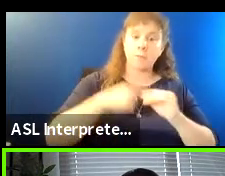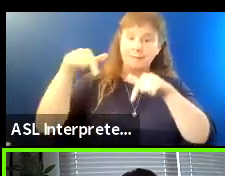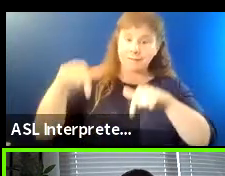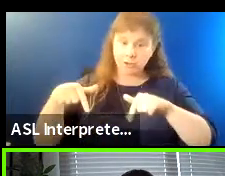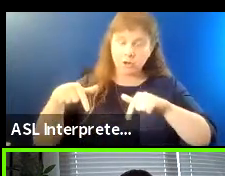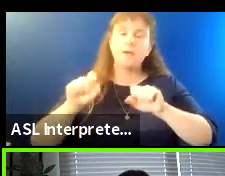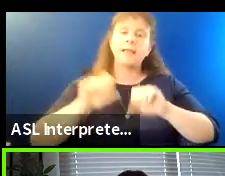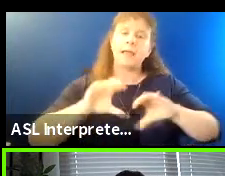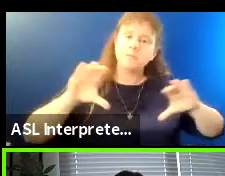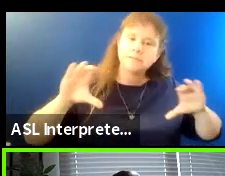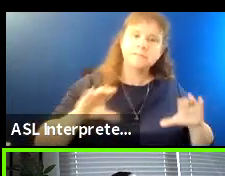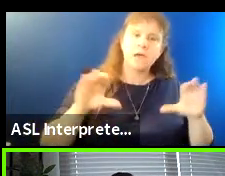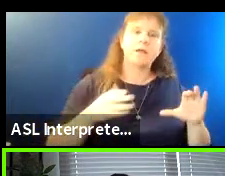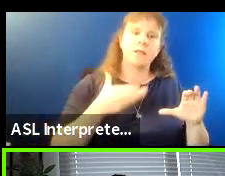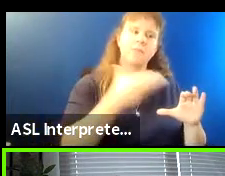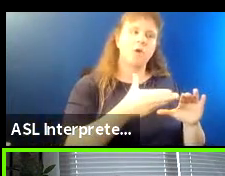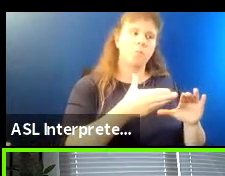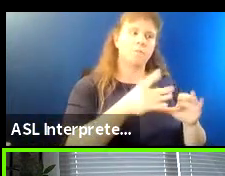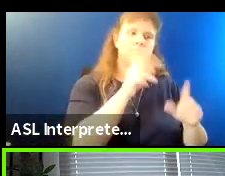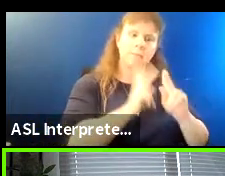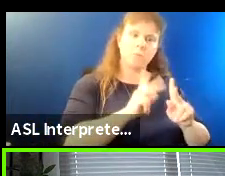the boots are on the ground. Thank you.